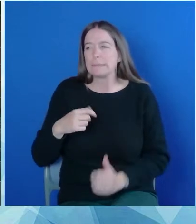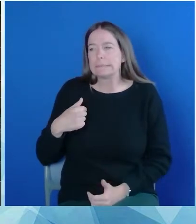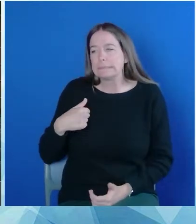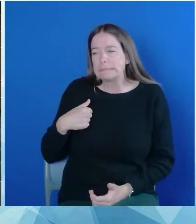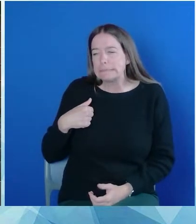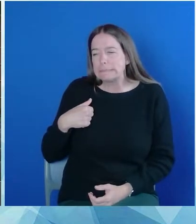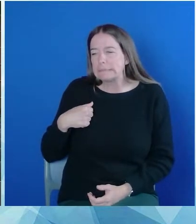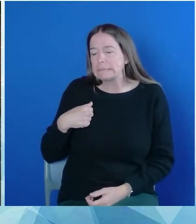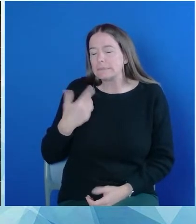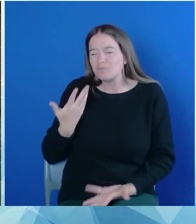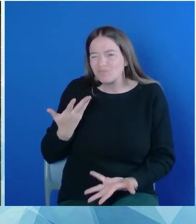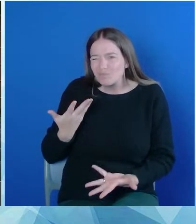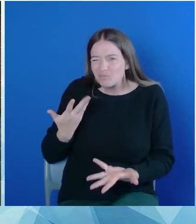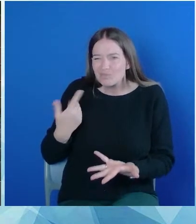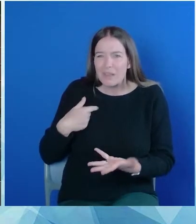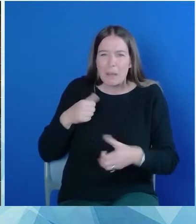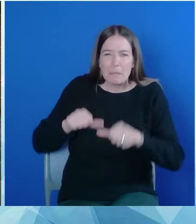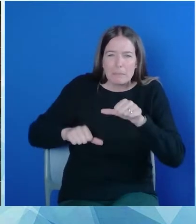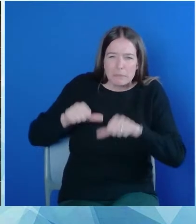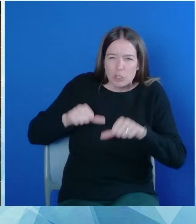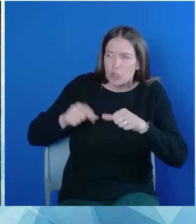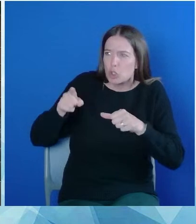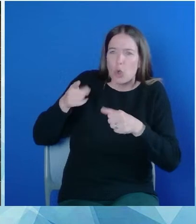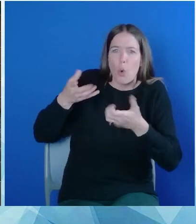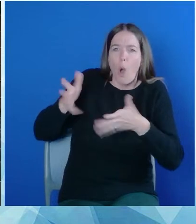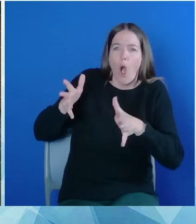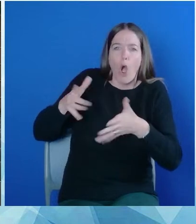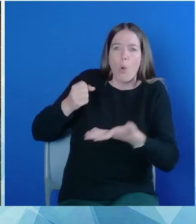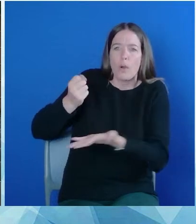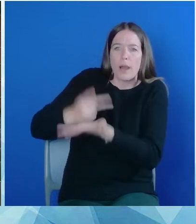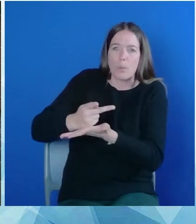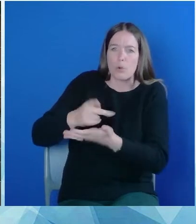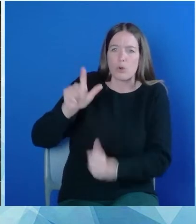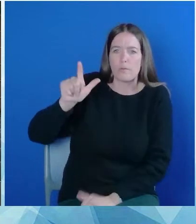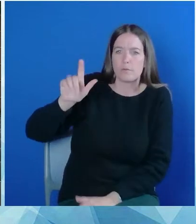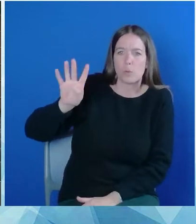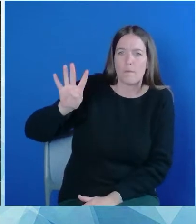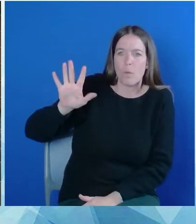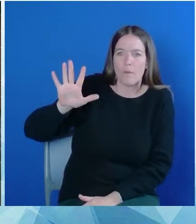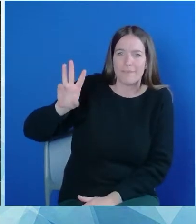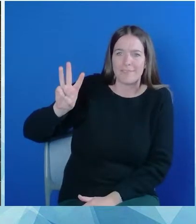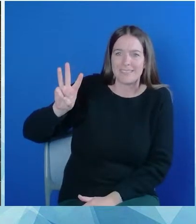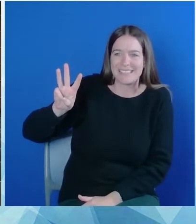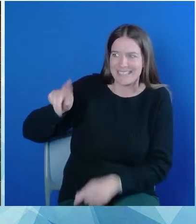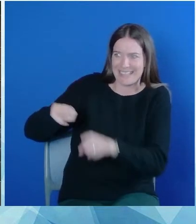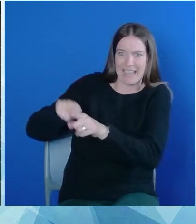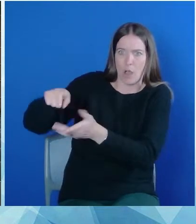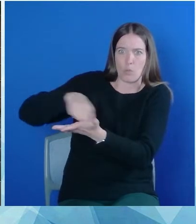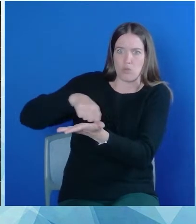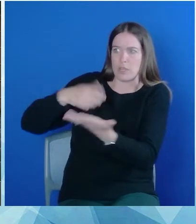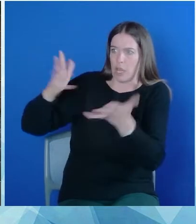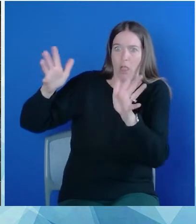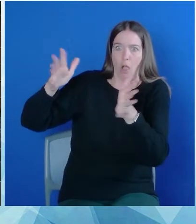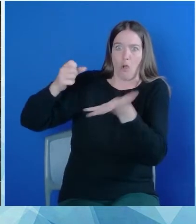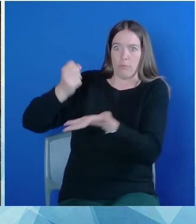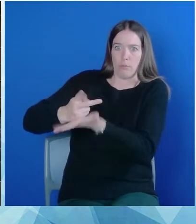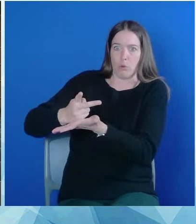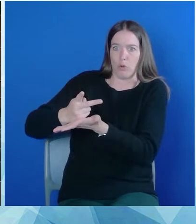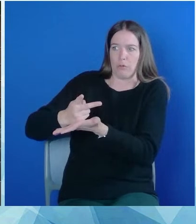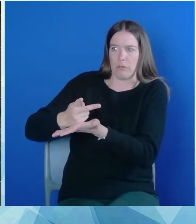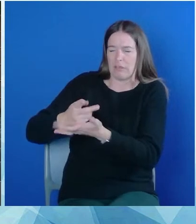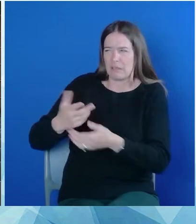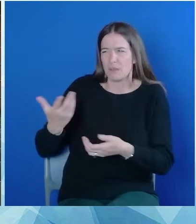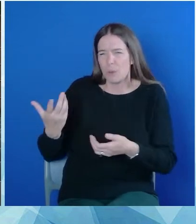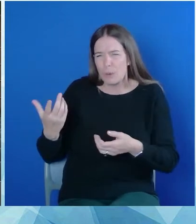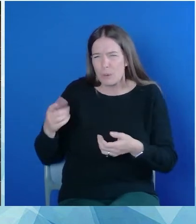have already approved 2456 at the January board meeting in that form. So I don't know if